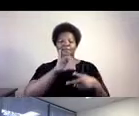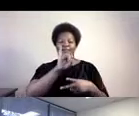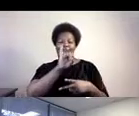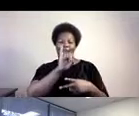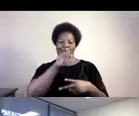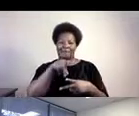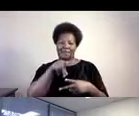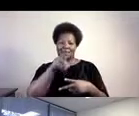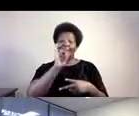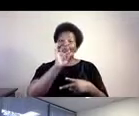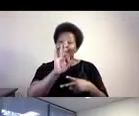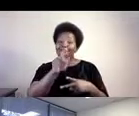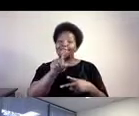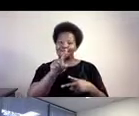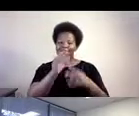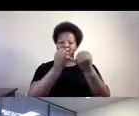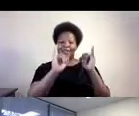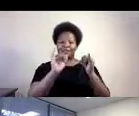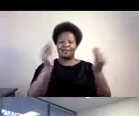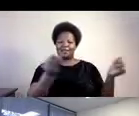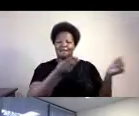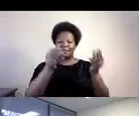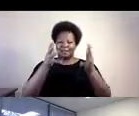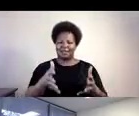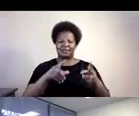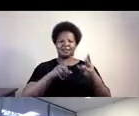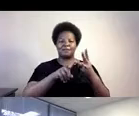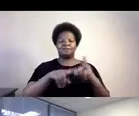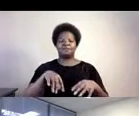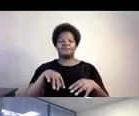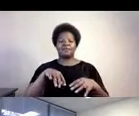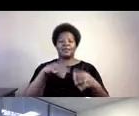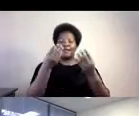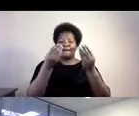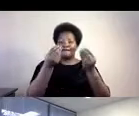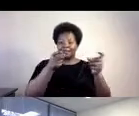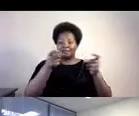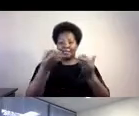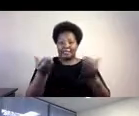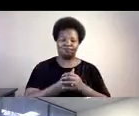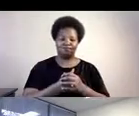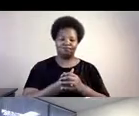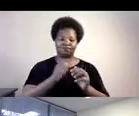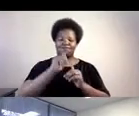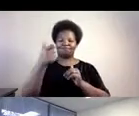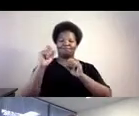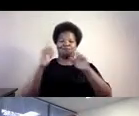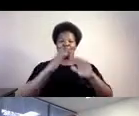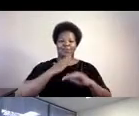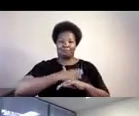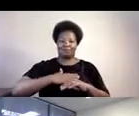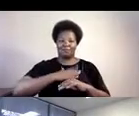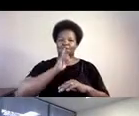financial management service, budgeting, but the individual budget and the spending plan. So this is just a